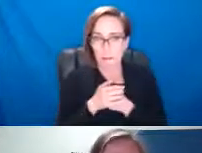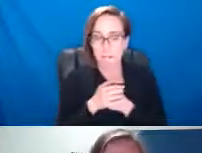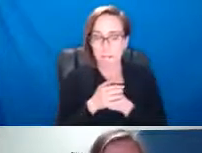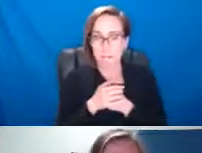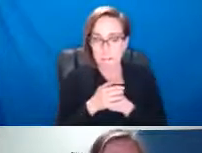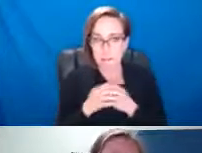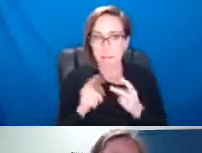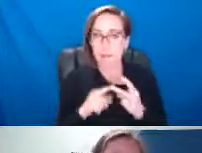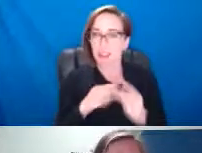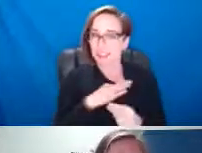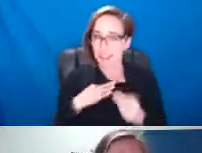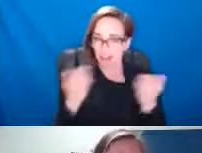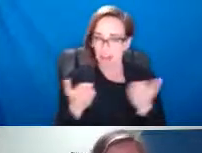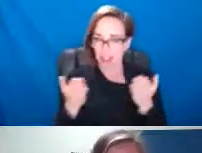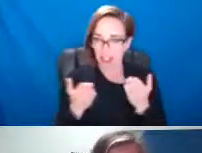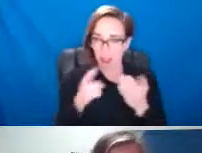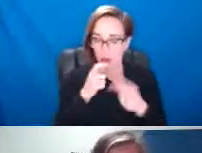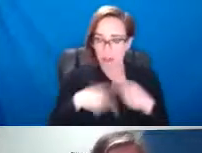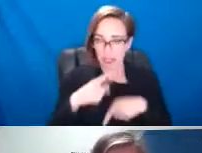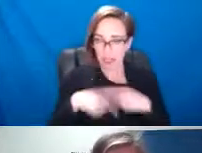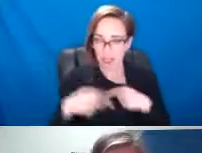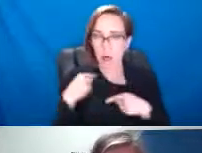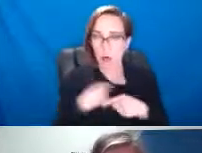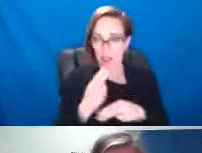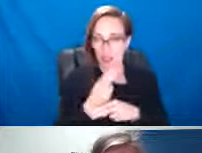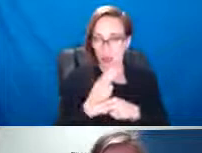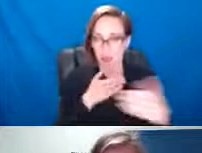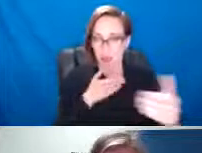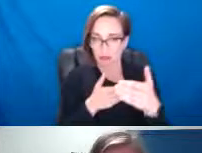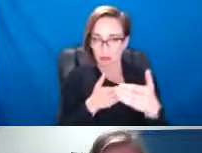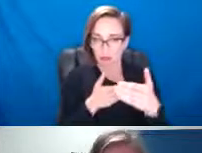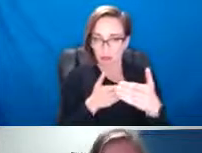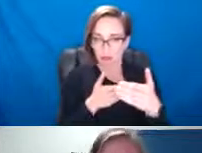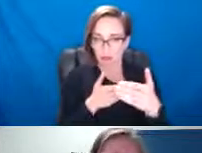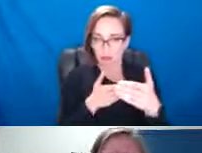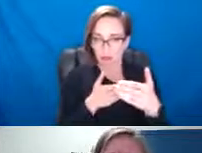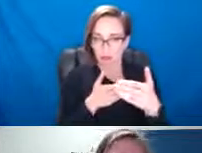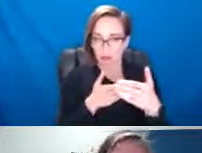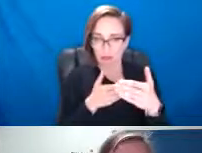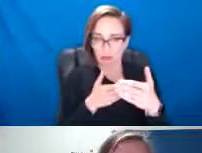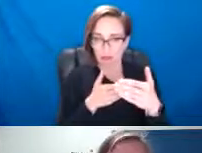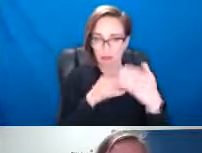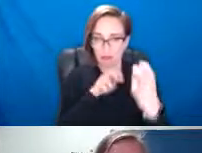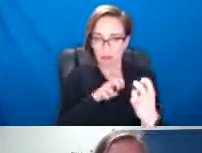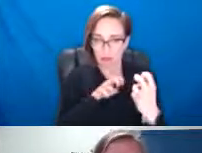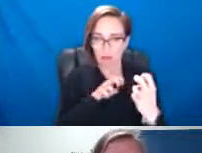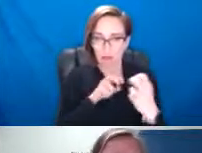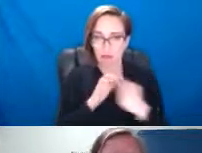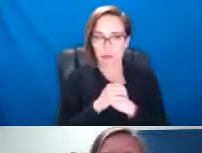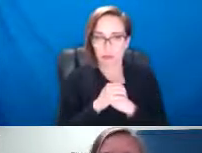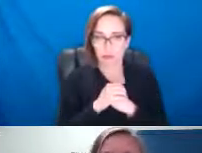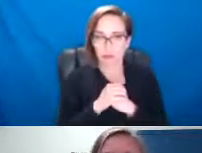and staff here at the center, do use close proximity. And what I mean by close proximity is, if you see